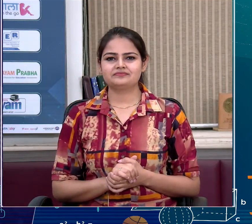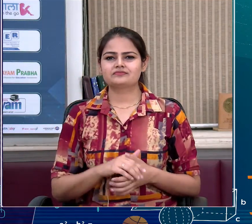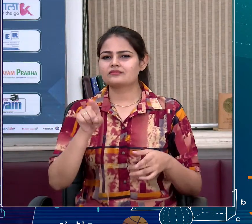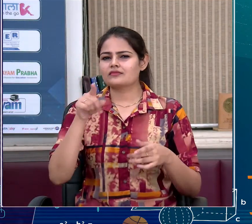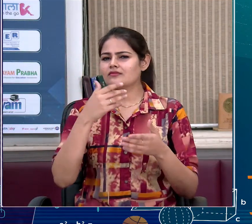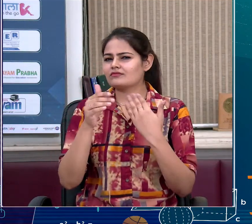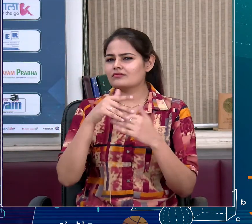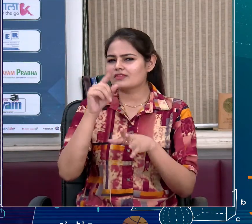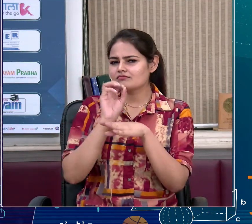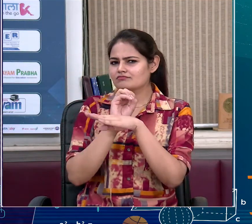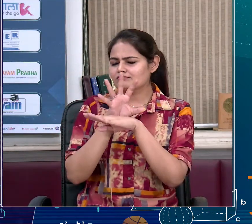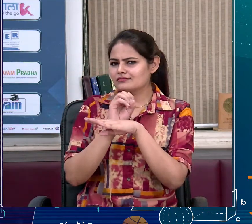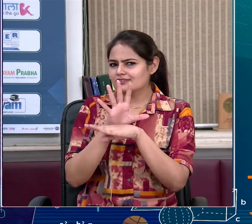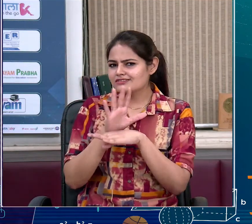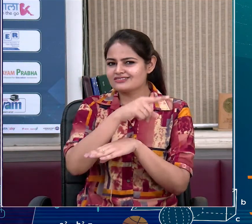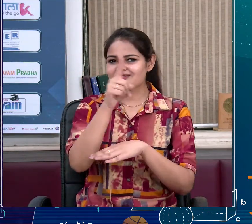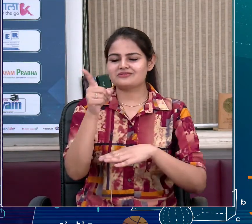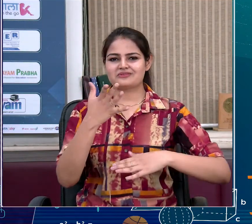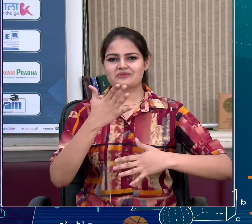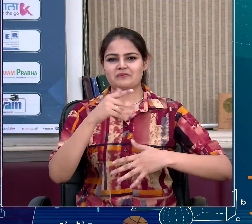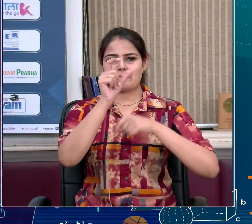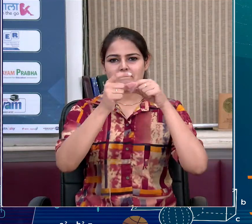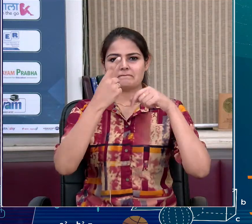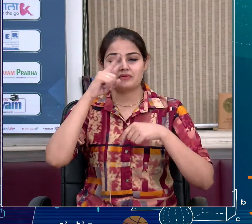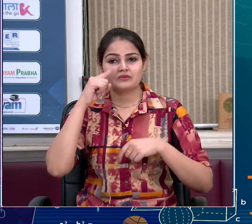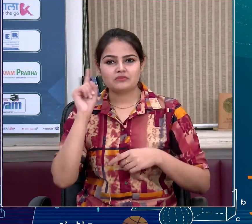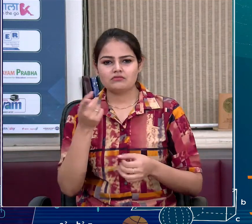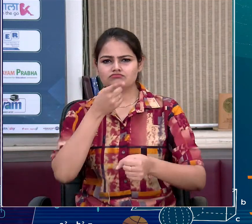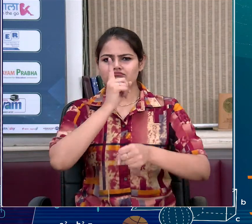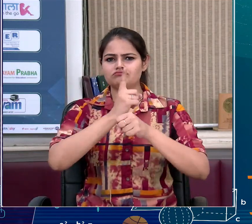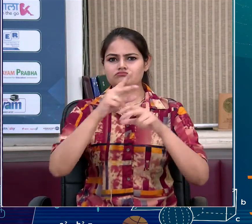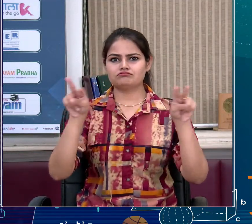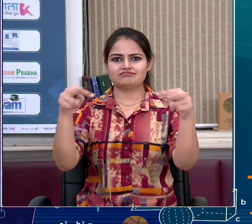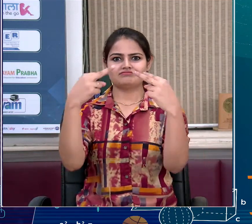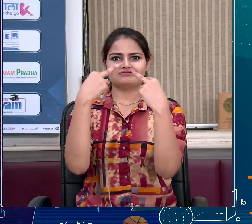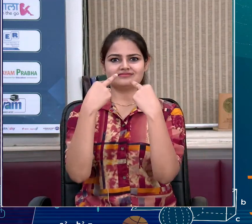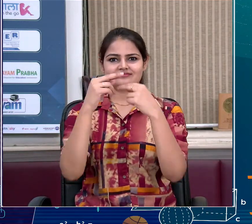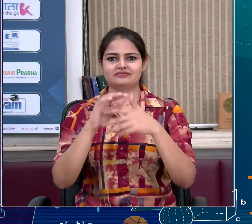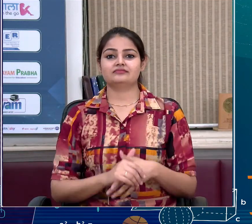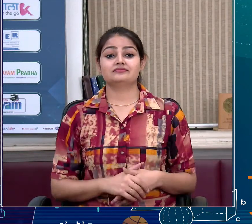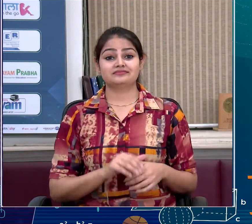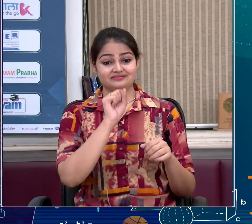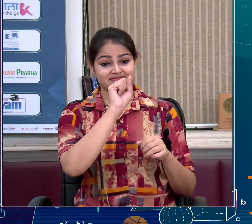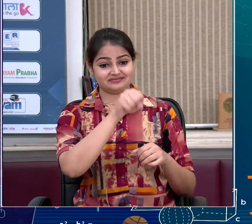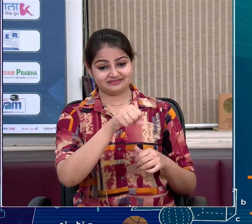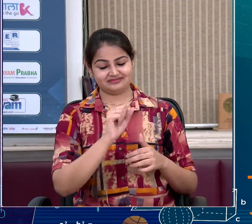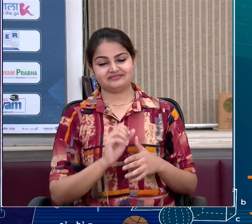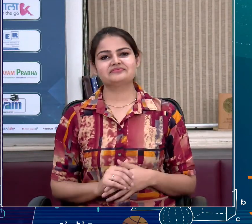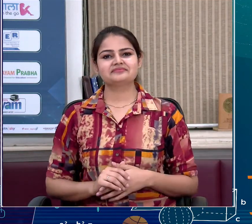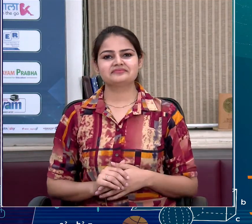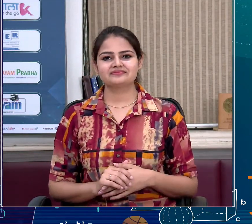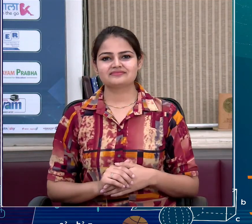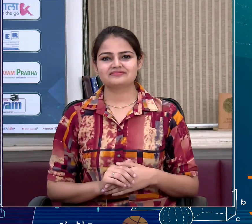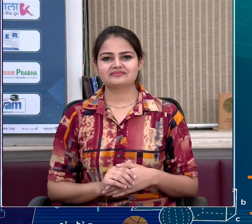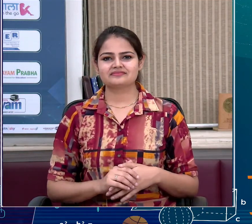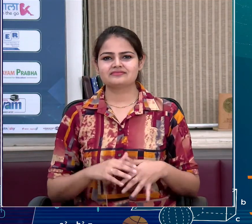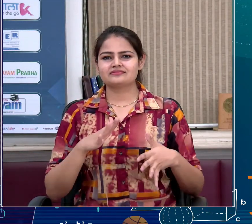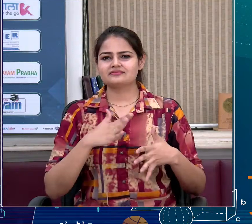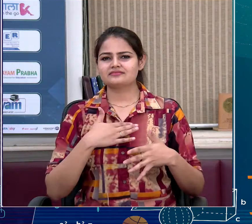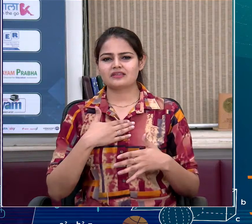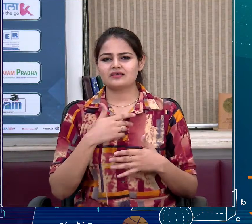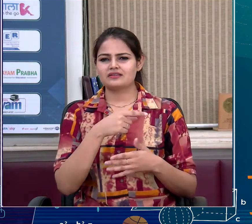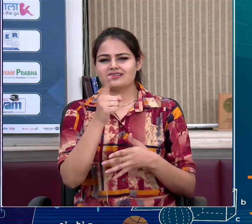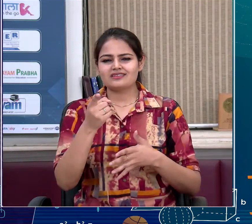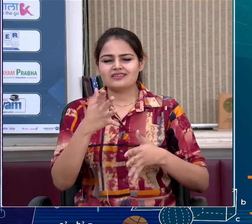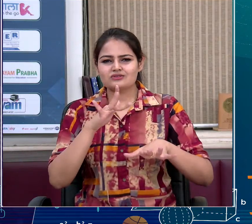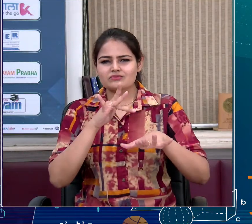and parents who are watching us? Of course, I would definitely say that, it's just being